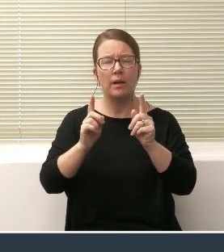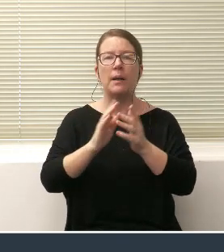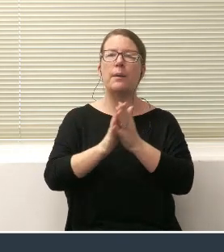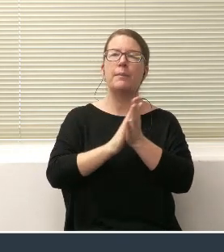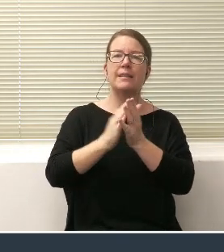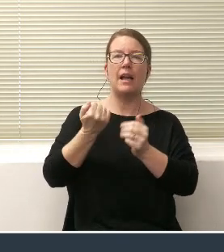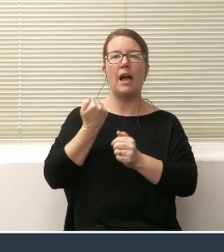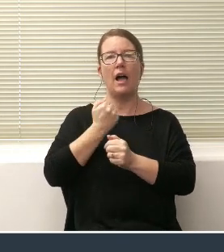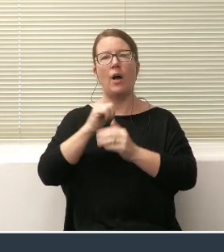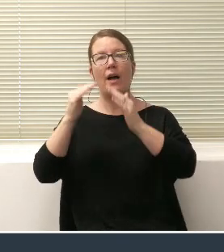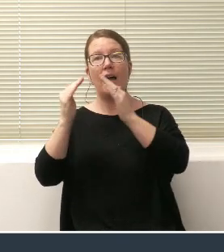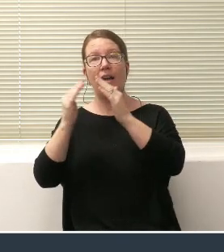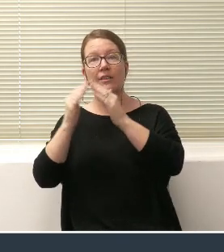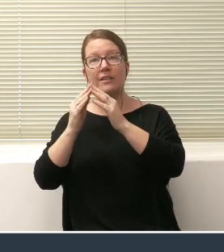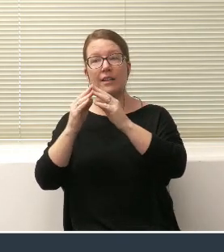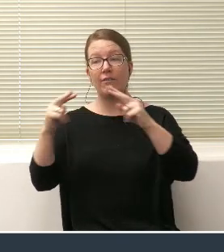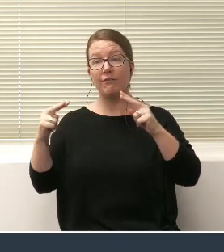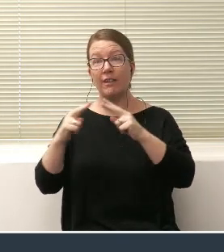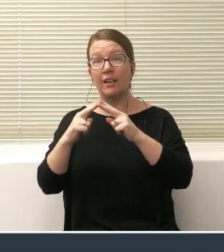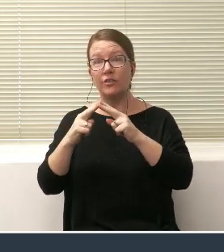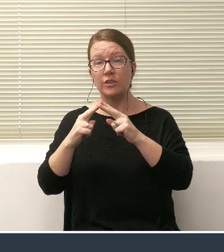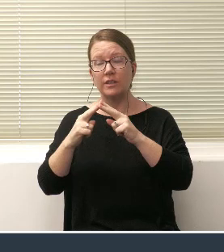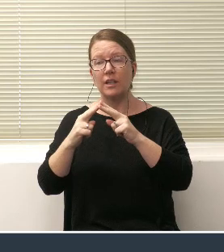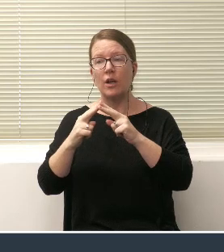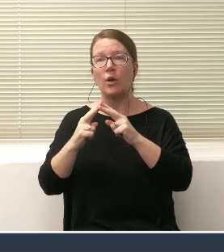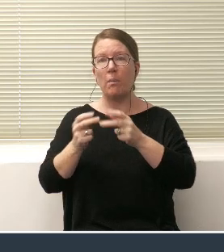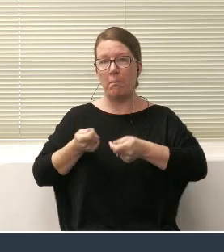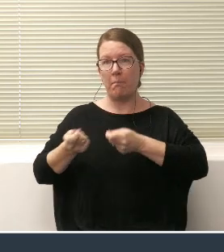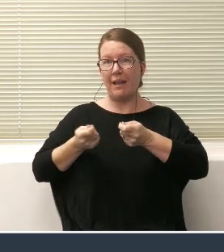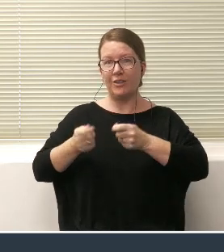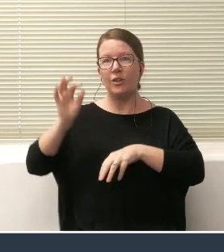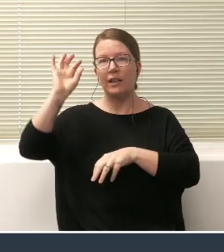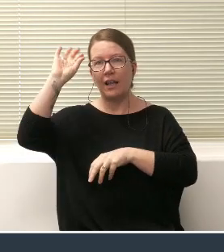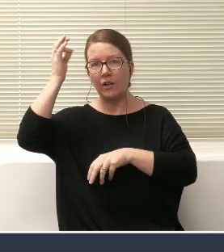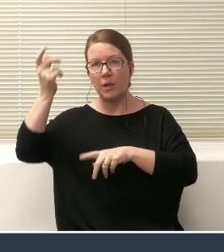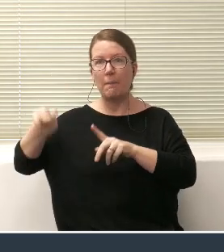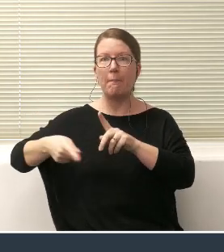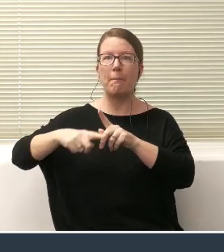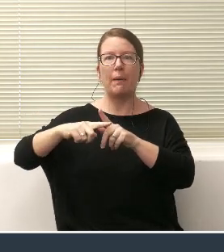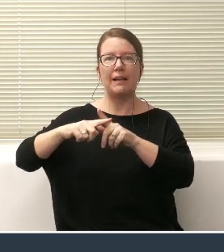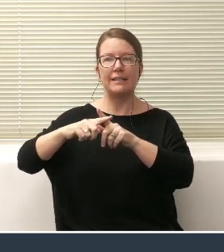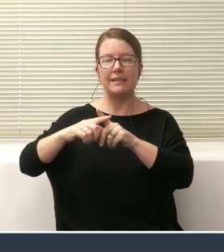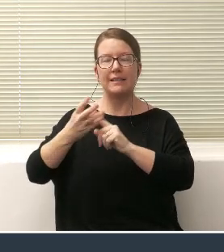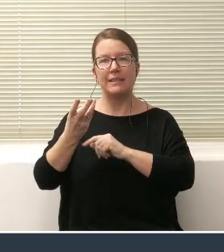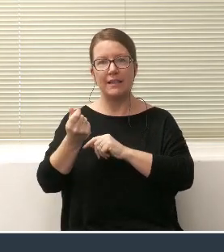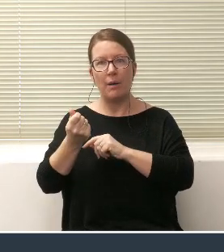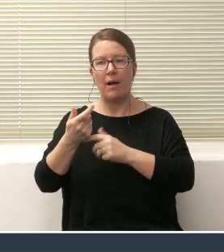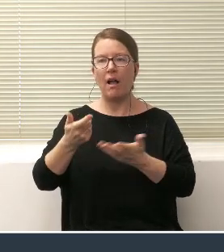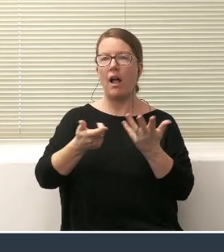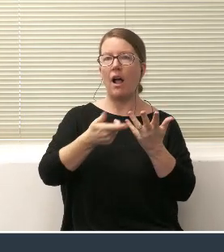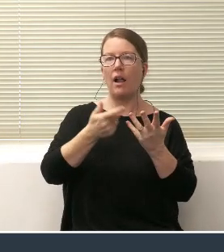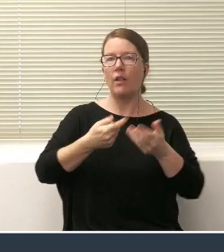housing villages could be delivered by council plus the potential for delivering by